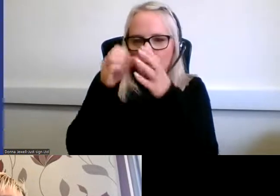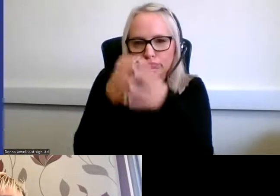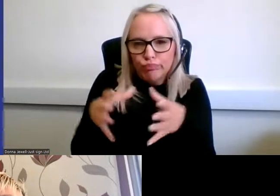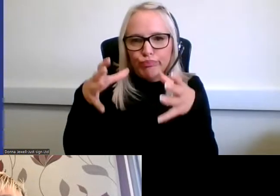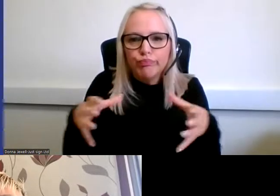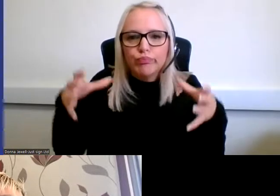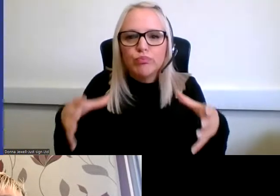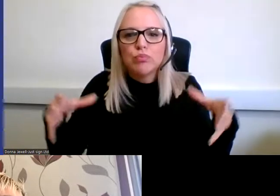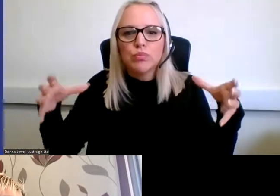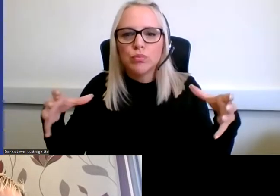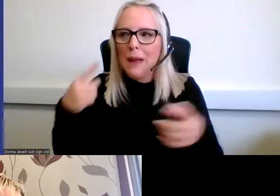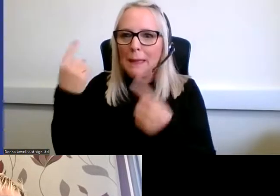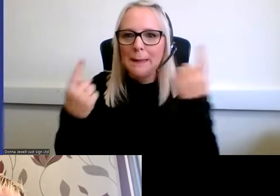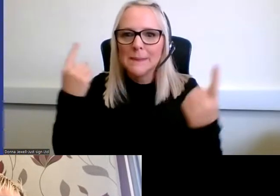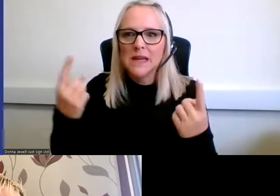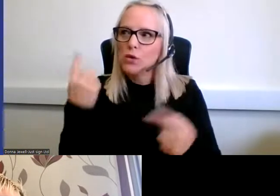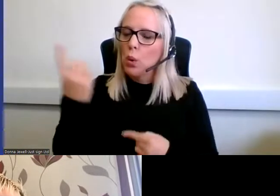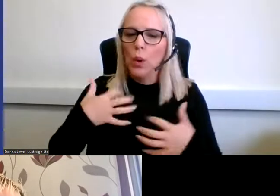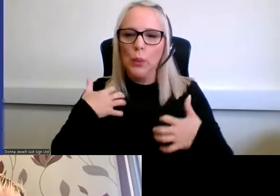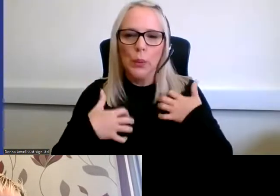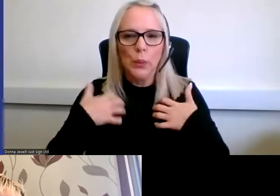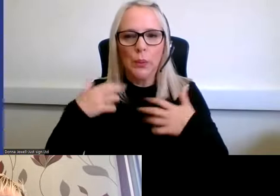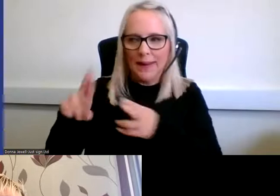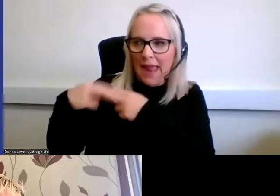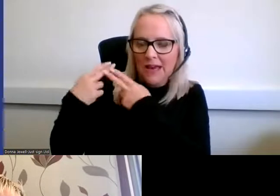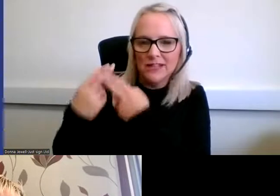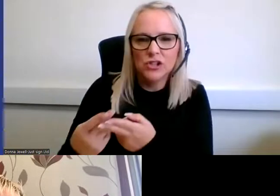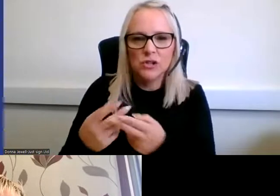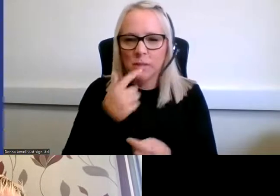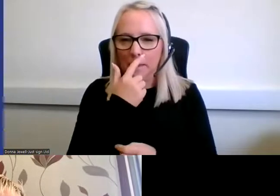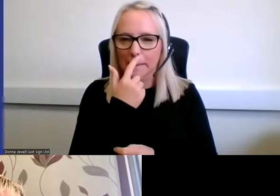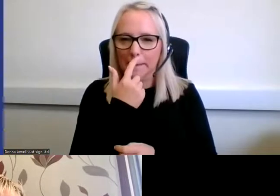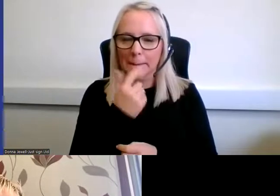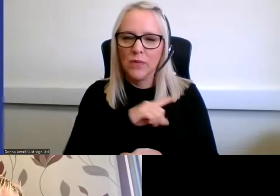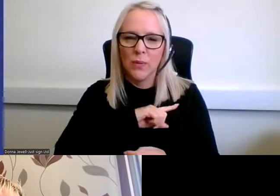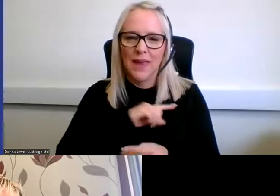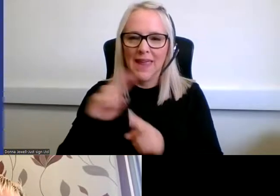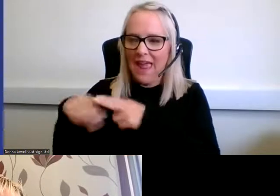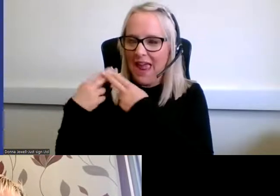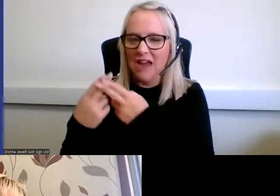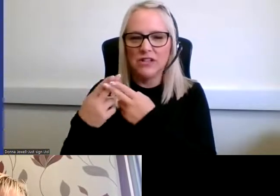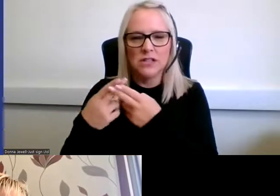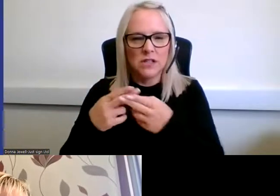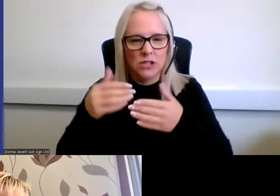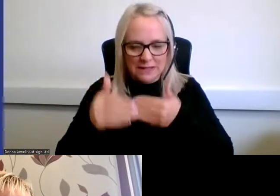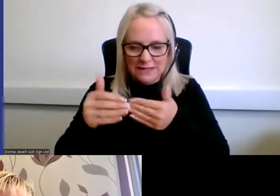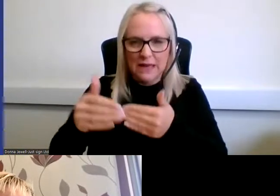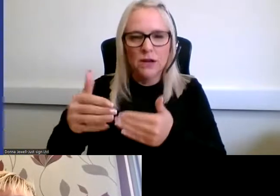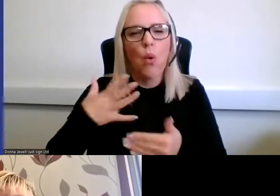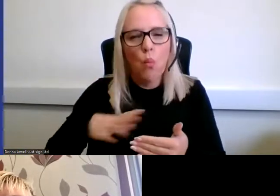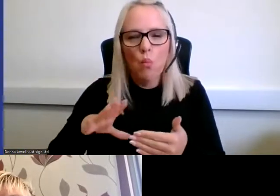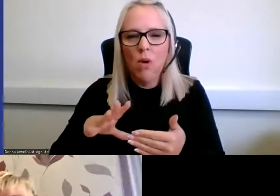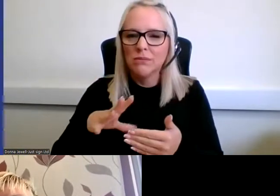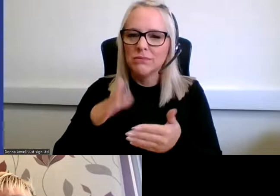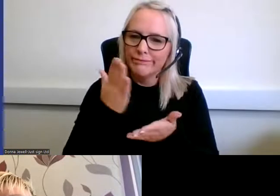built, natural and intangible heritage. Our goal is to encourage the heritage sector to take the lead on all inclusive volunteering